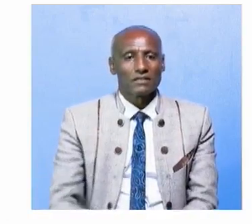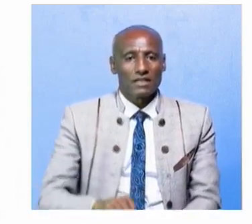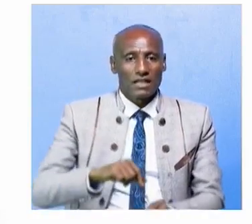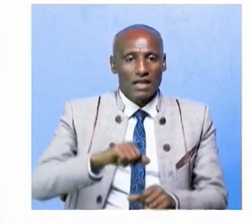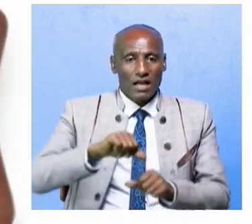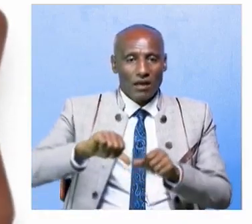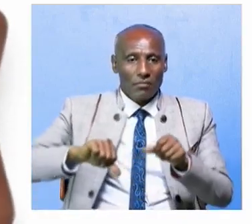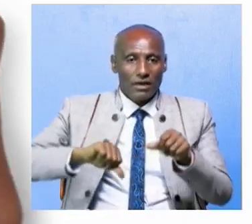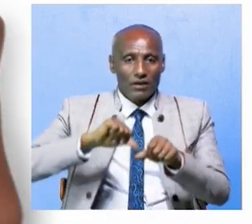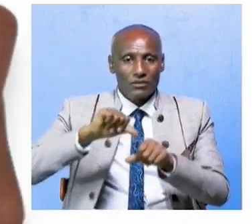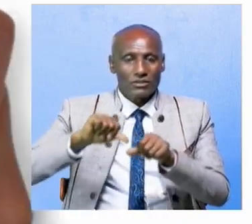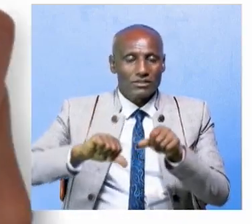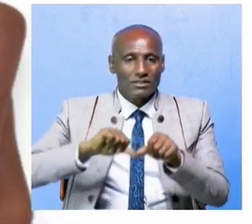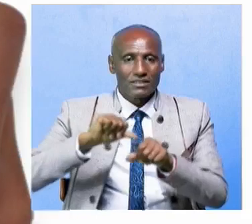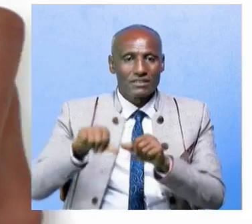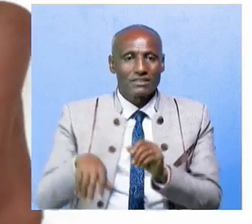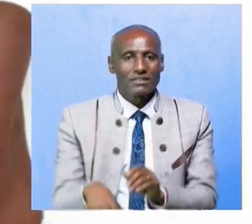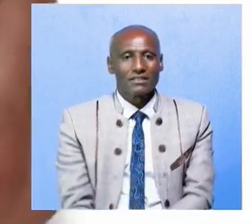about